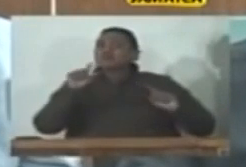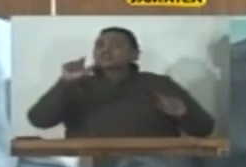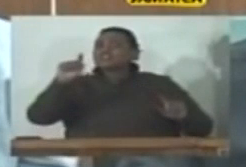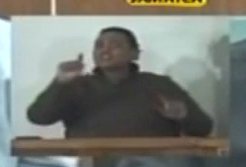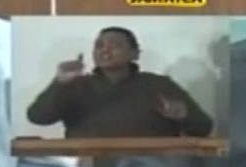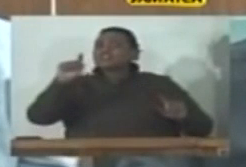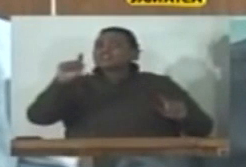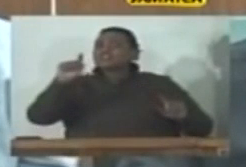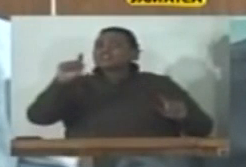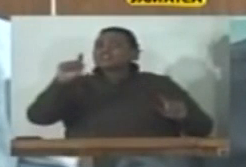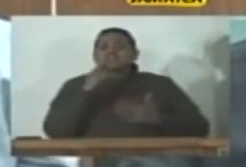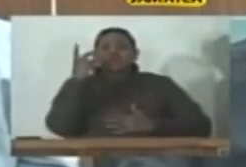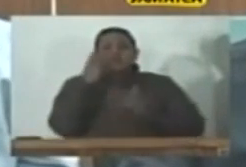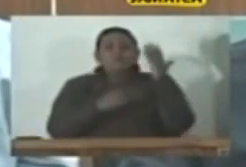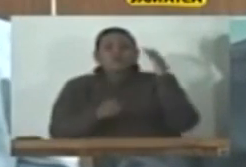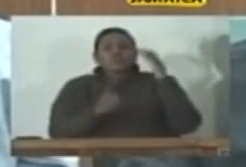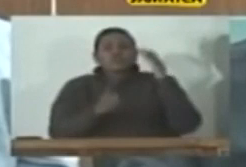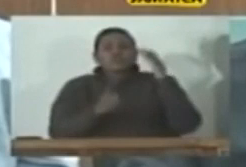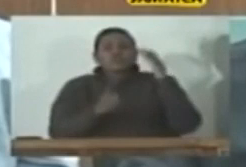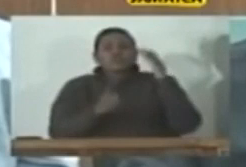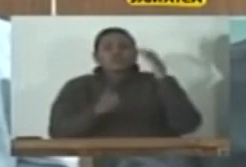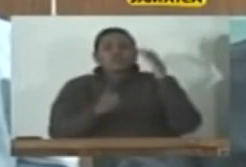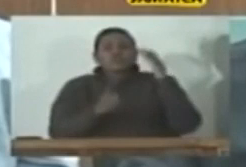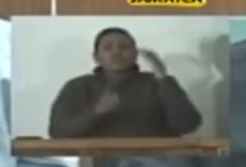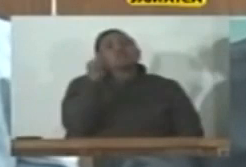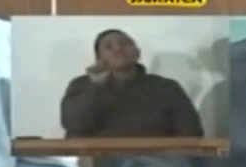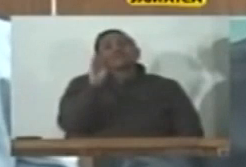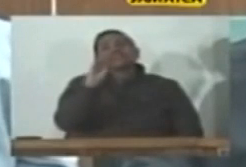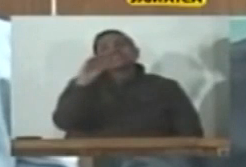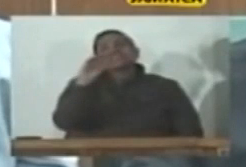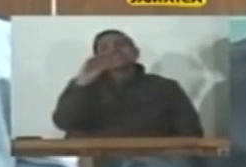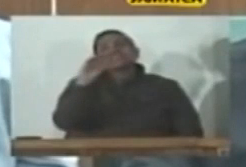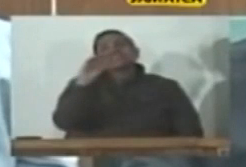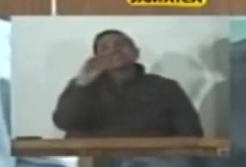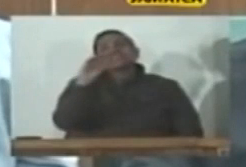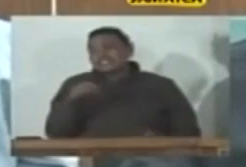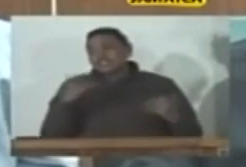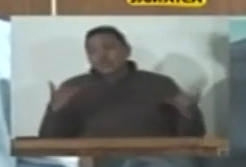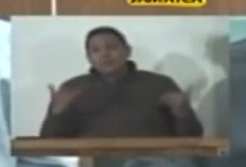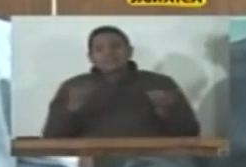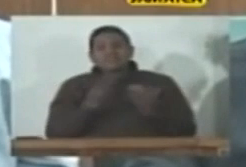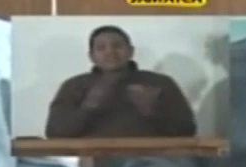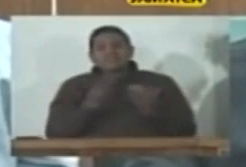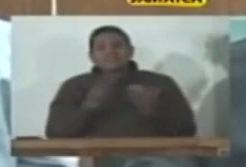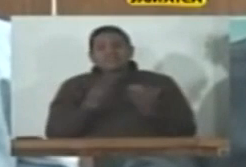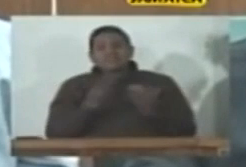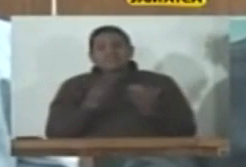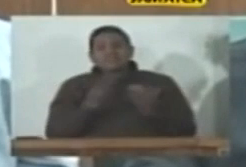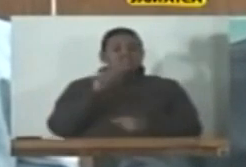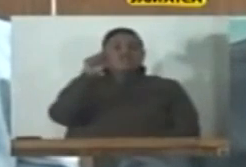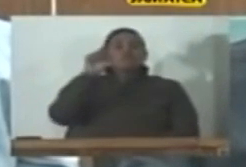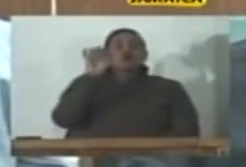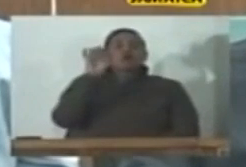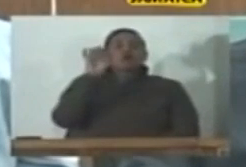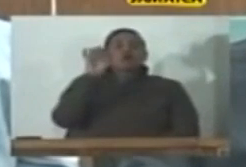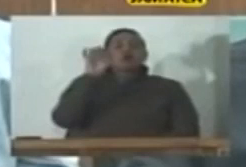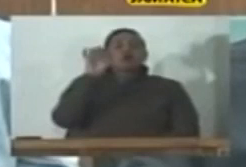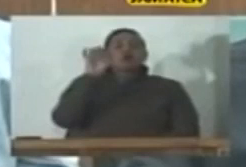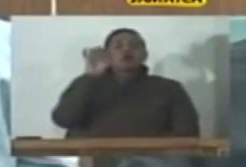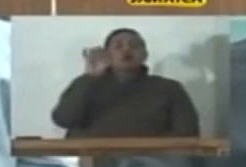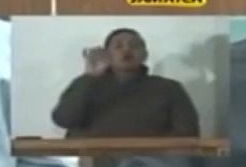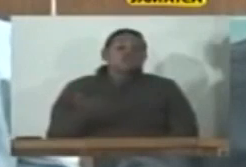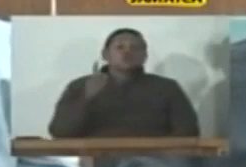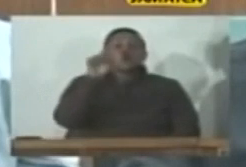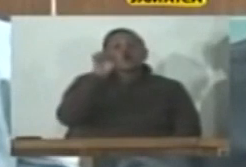fiscal year, from 177 billion to 199.3 billion. No new taxes,